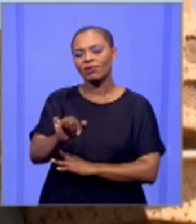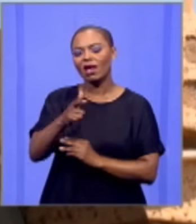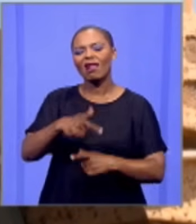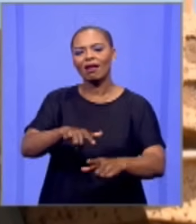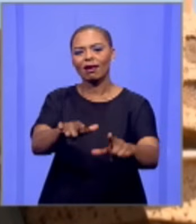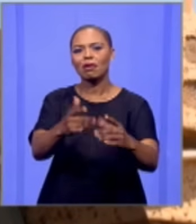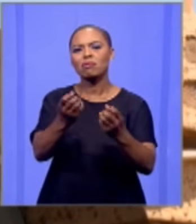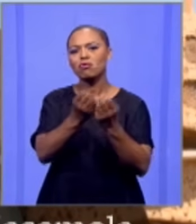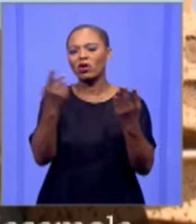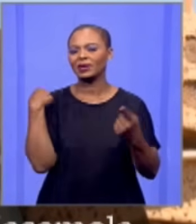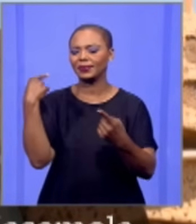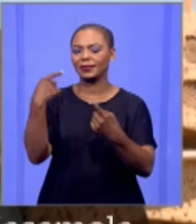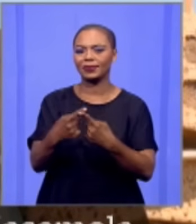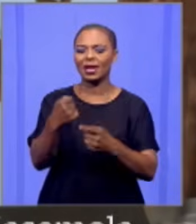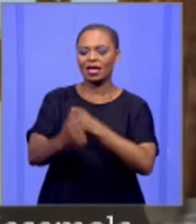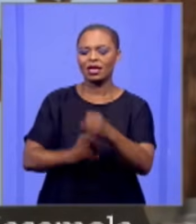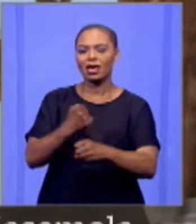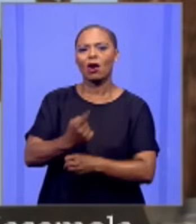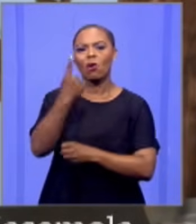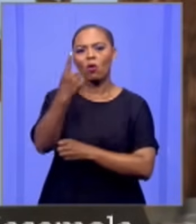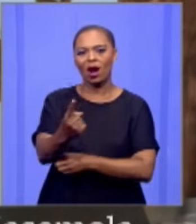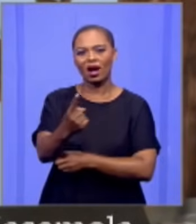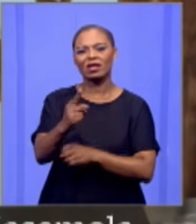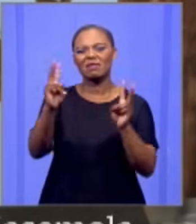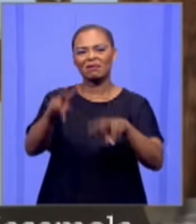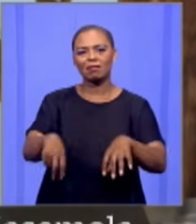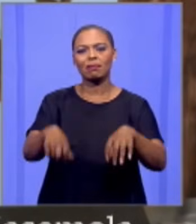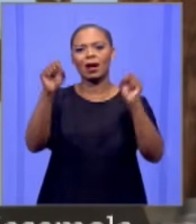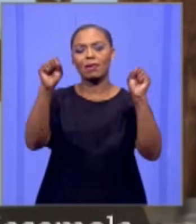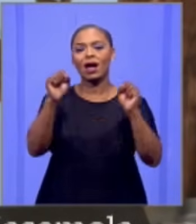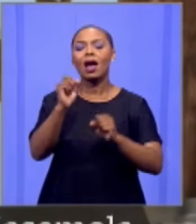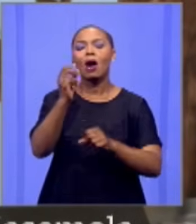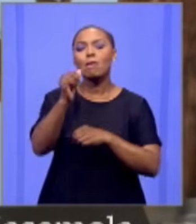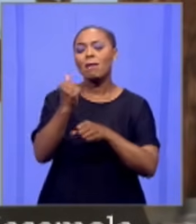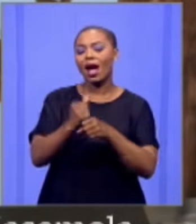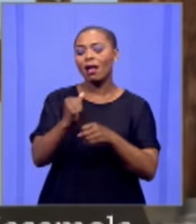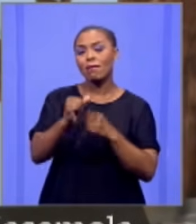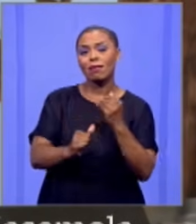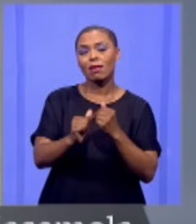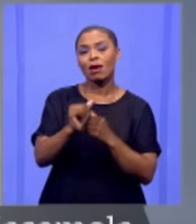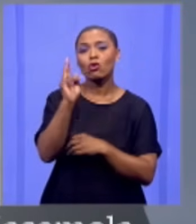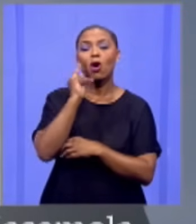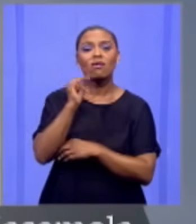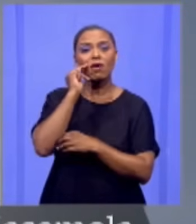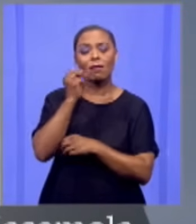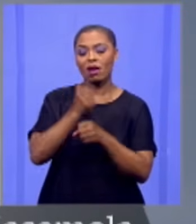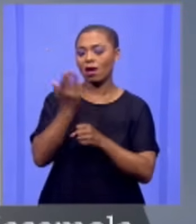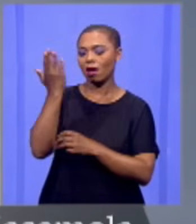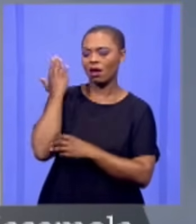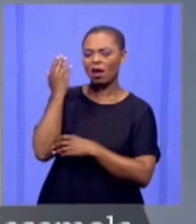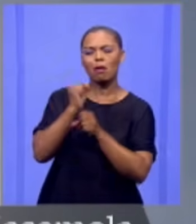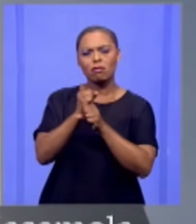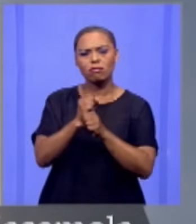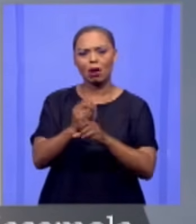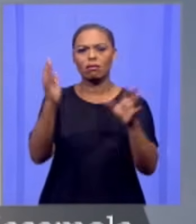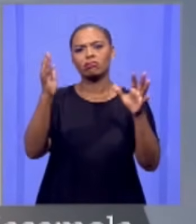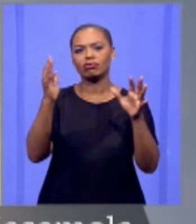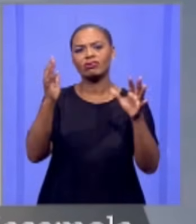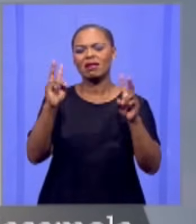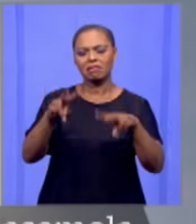mohlagase tekano ya ngwaga. Transformer ya mohlagase sa le ithunya kgweding ya Nofemere ngwageng wa go feta le go tlogela setešhe se le